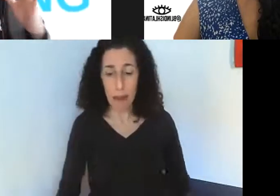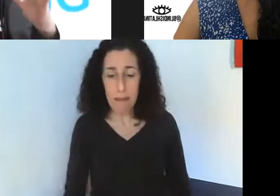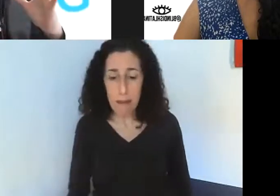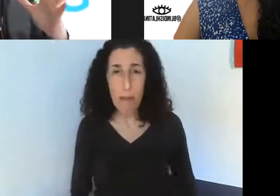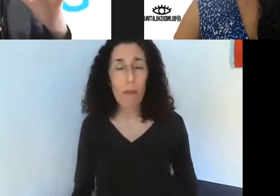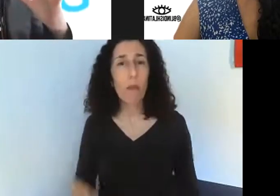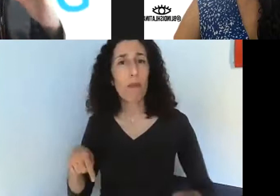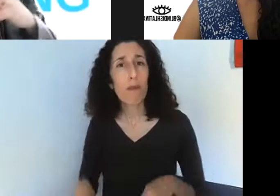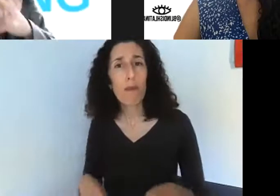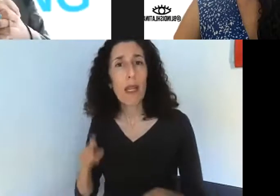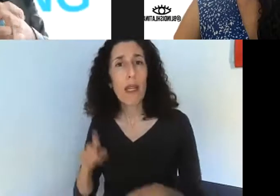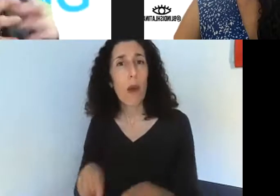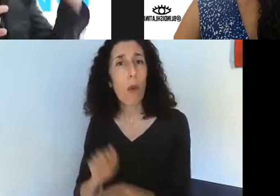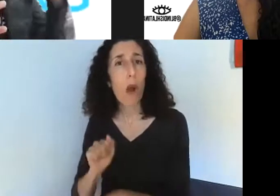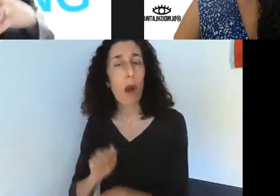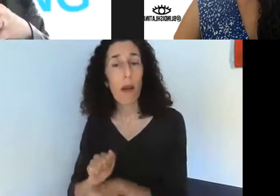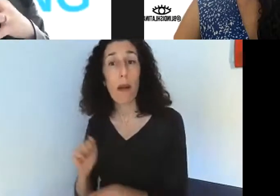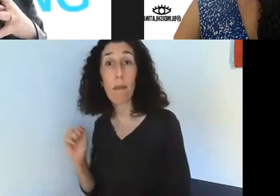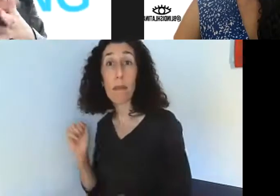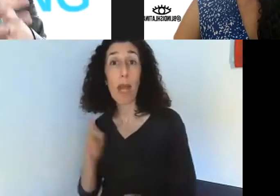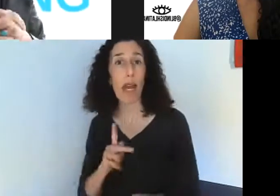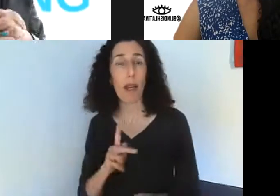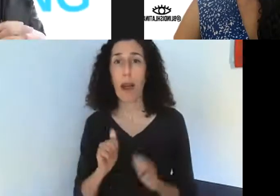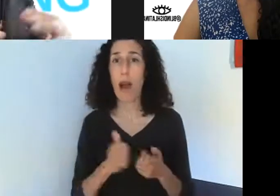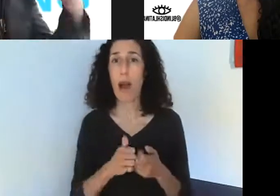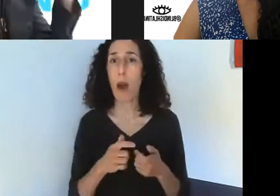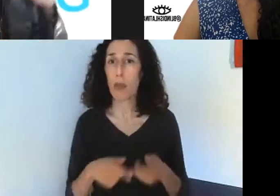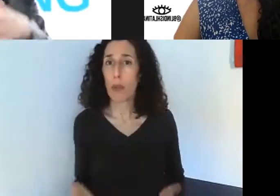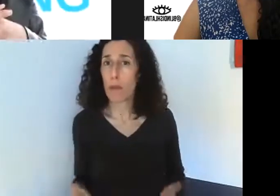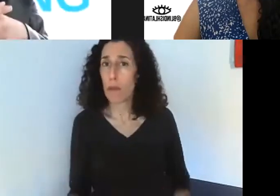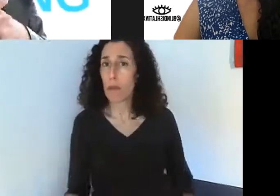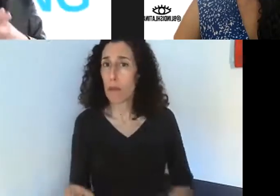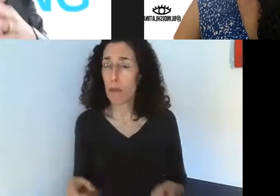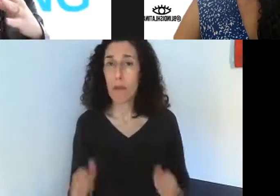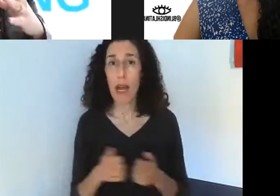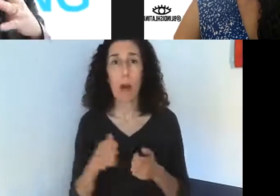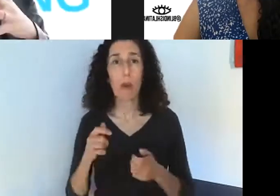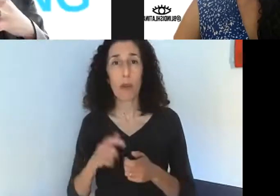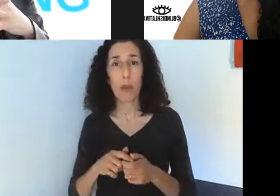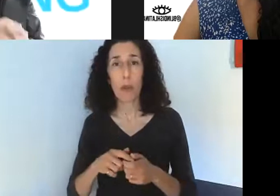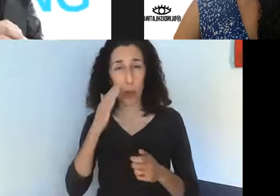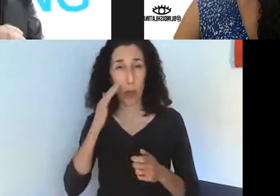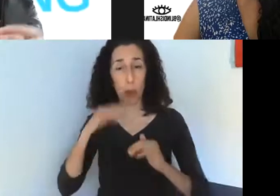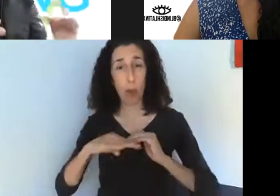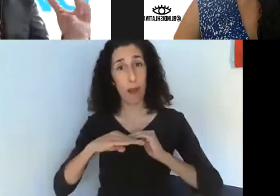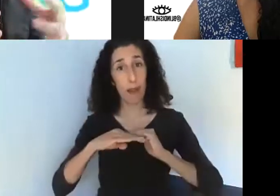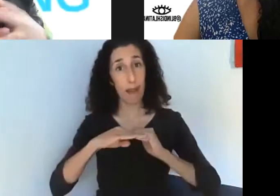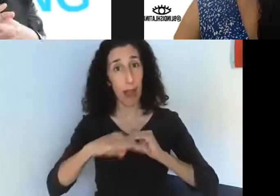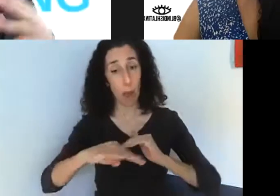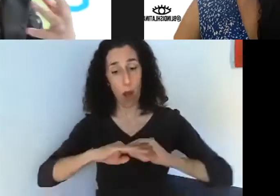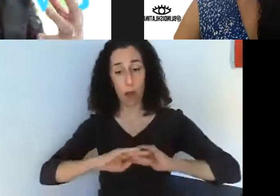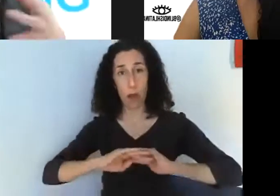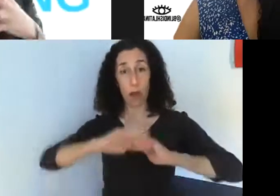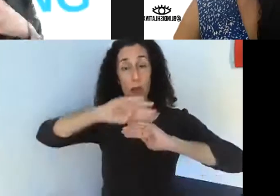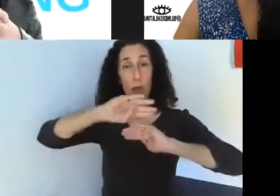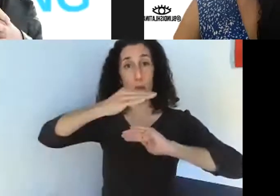also saw the partnership across social movements. So the social movement of the 1960s, the social movements